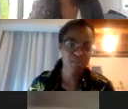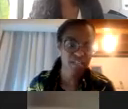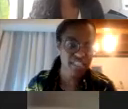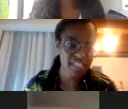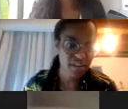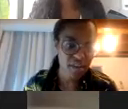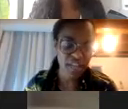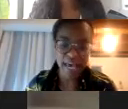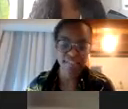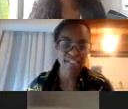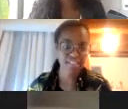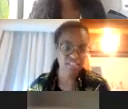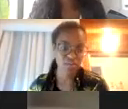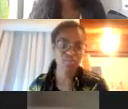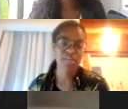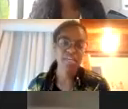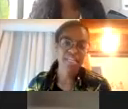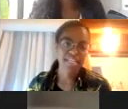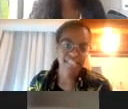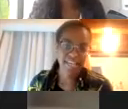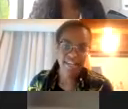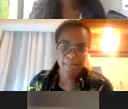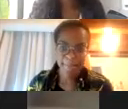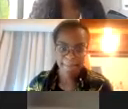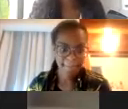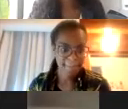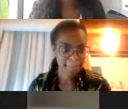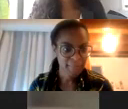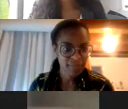infant experiencing neonatal abstinence syndrome. Next slide.